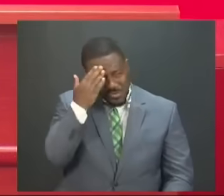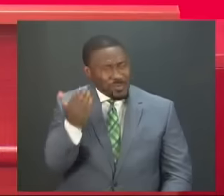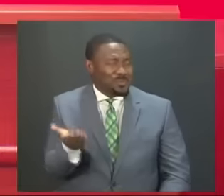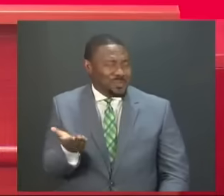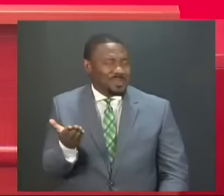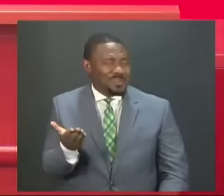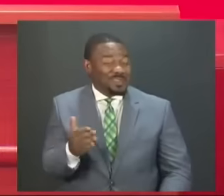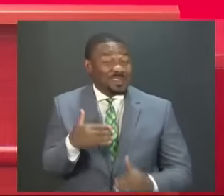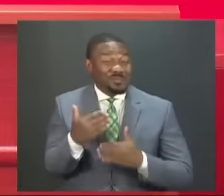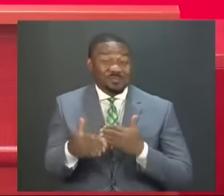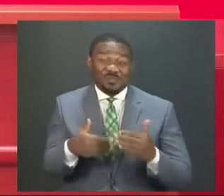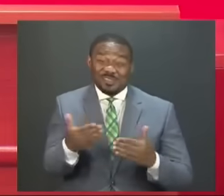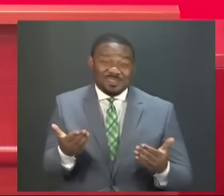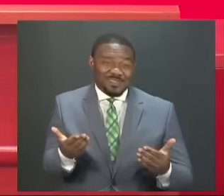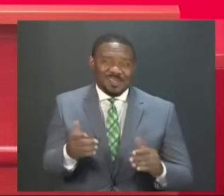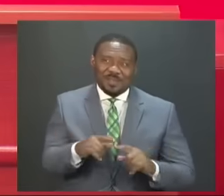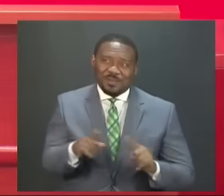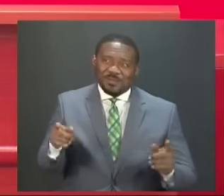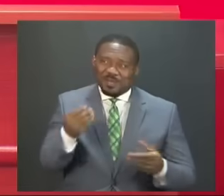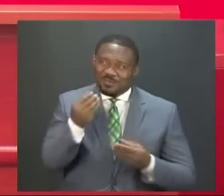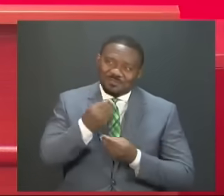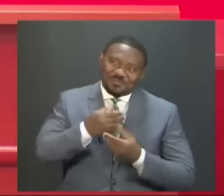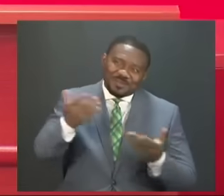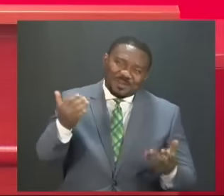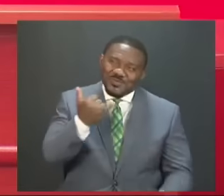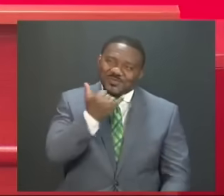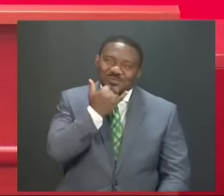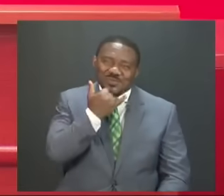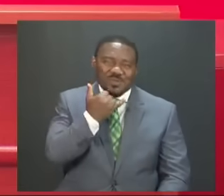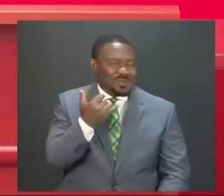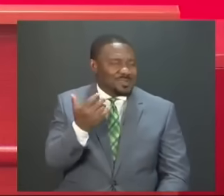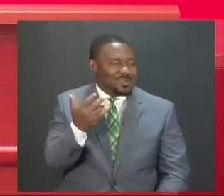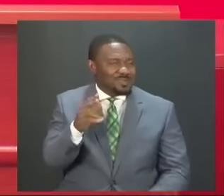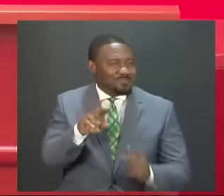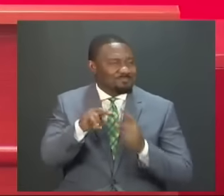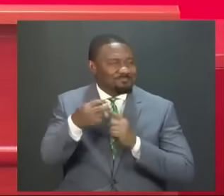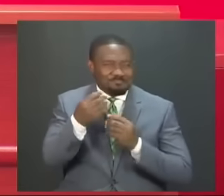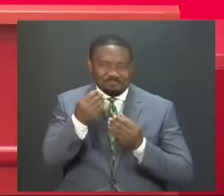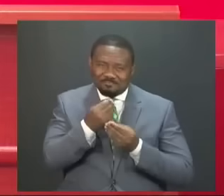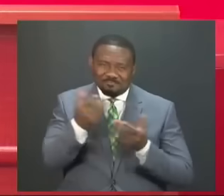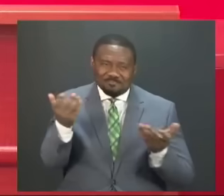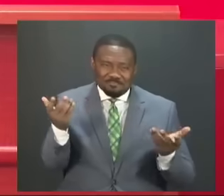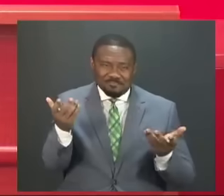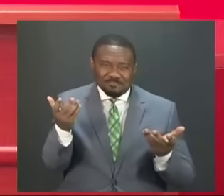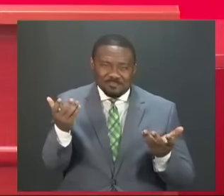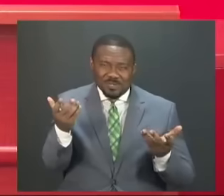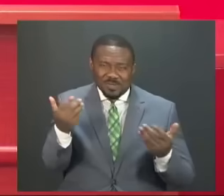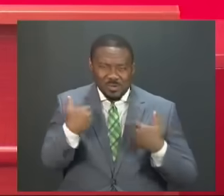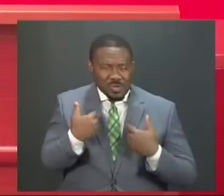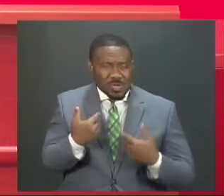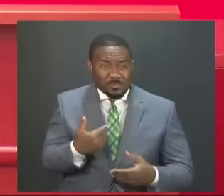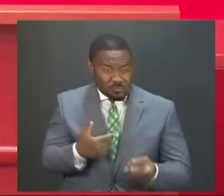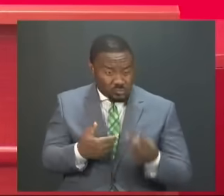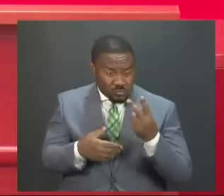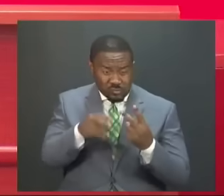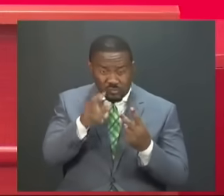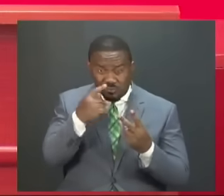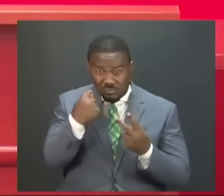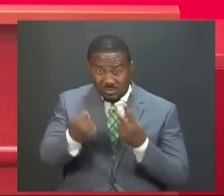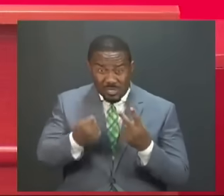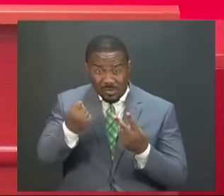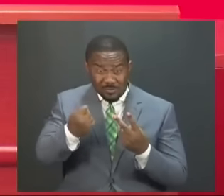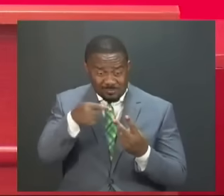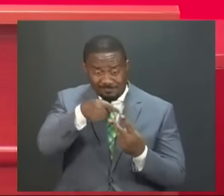deliberately we want to put out the wrong impression. We have two types of a quorum. We